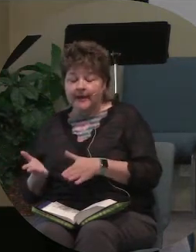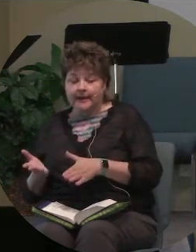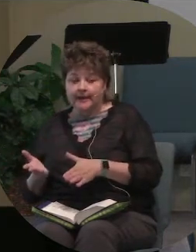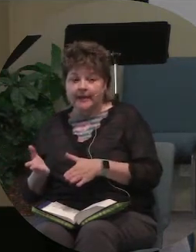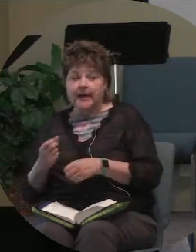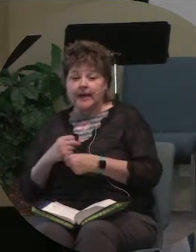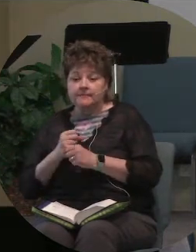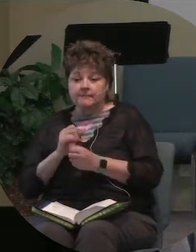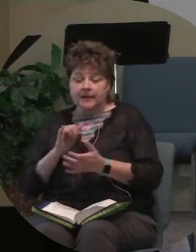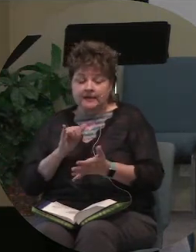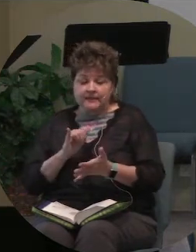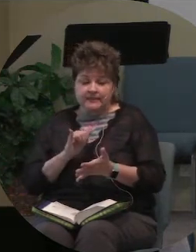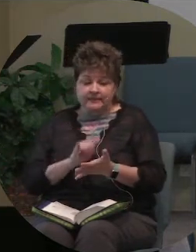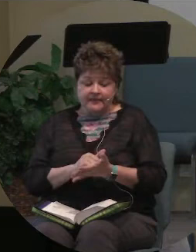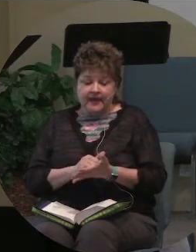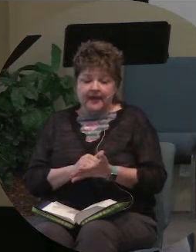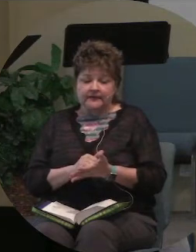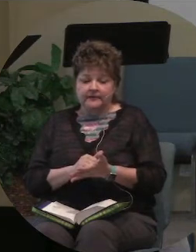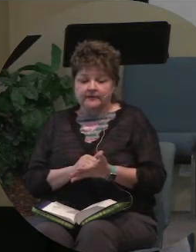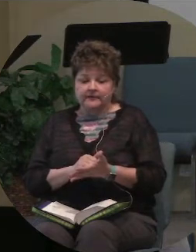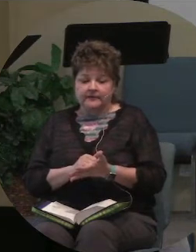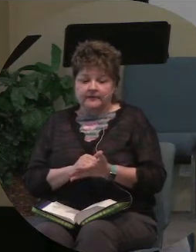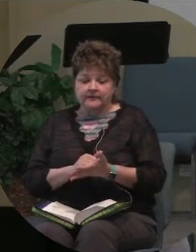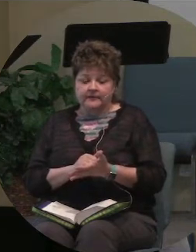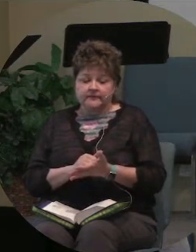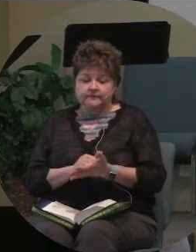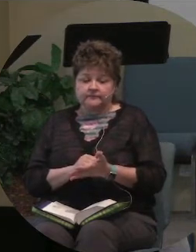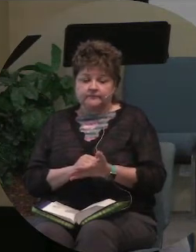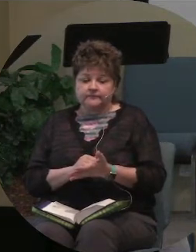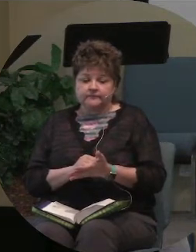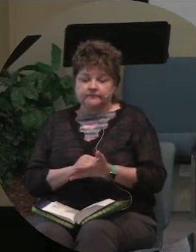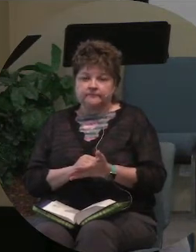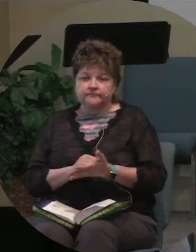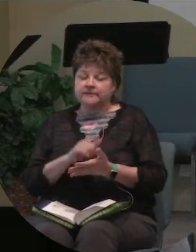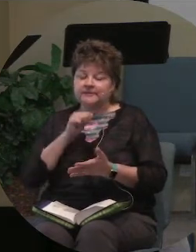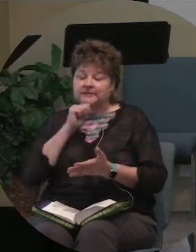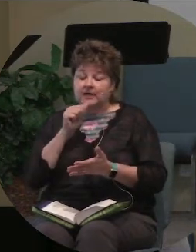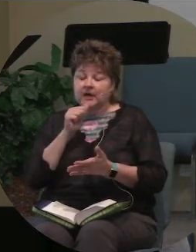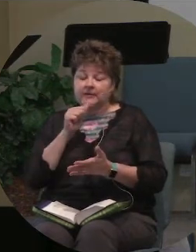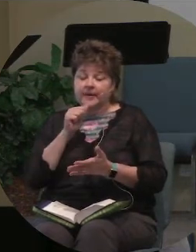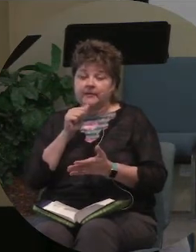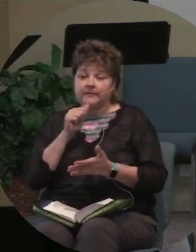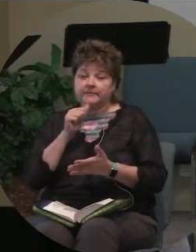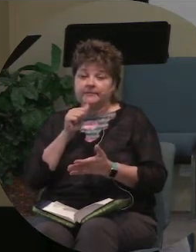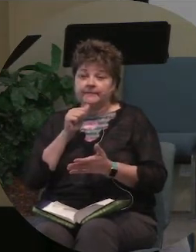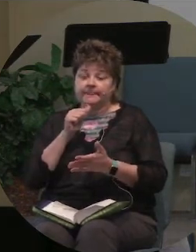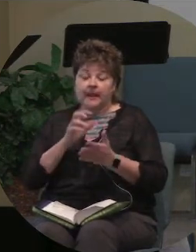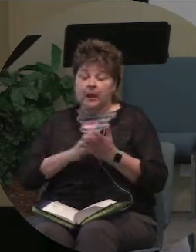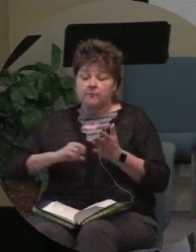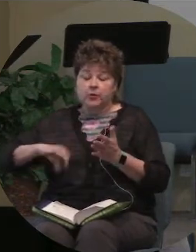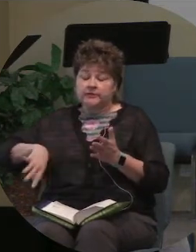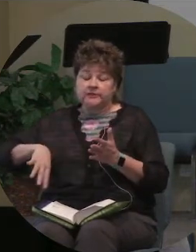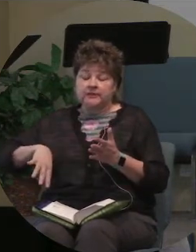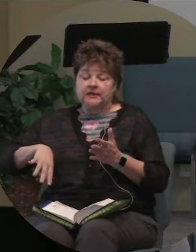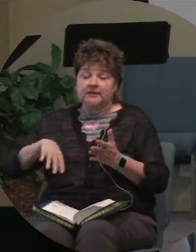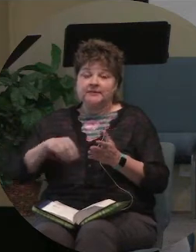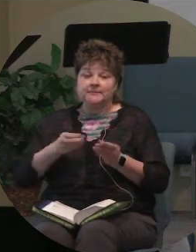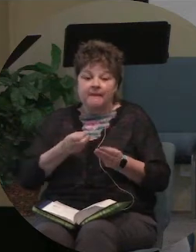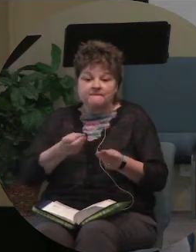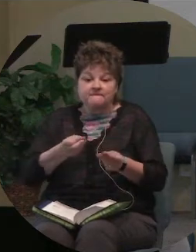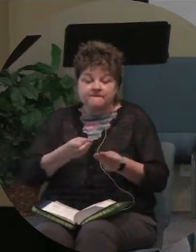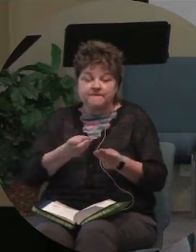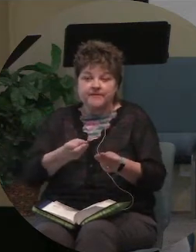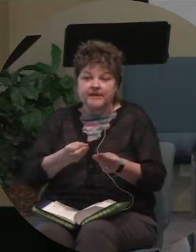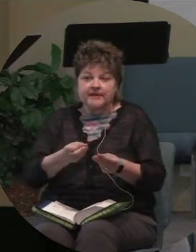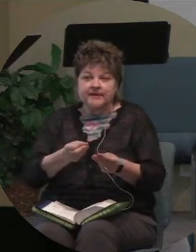make that our lot in life, and this is not about abortion, this is nothing. It's about feeding those